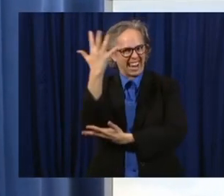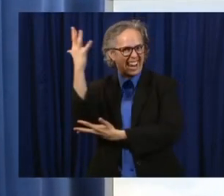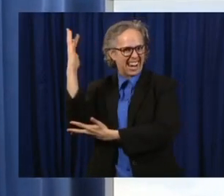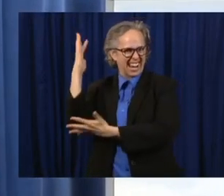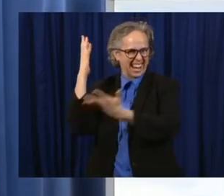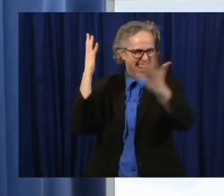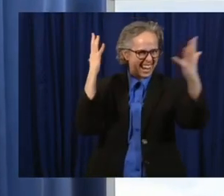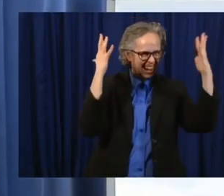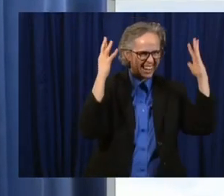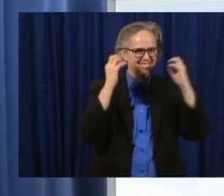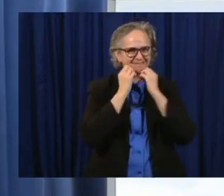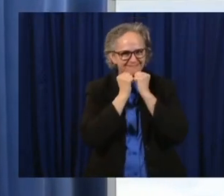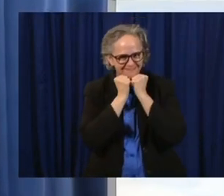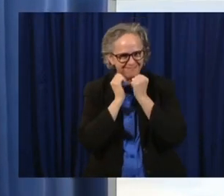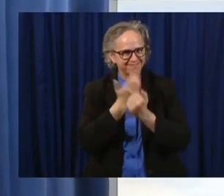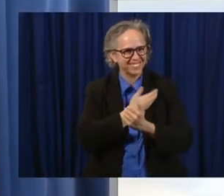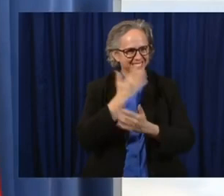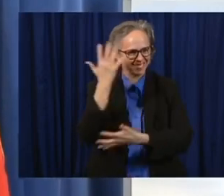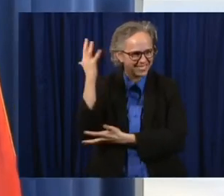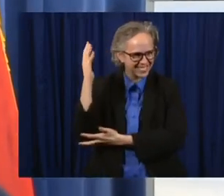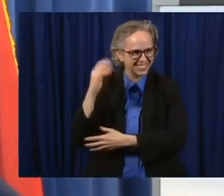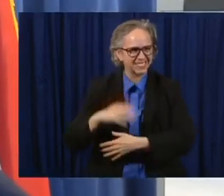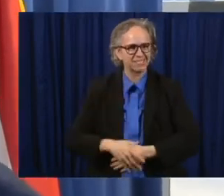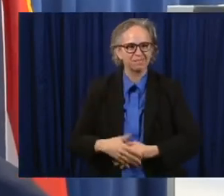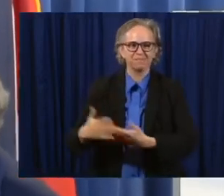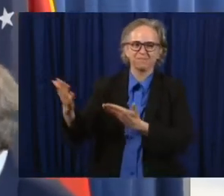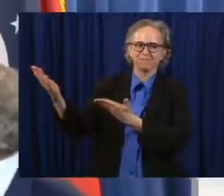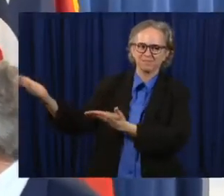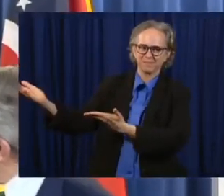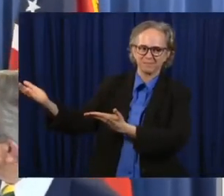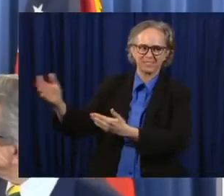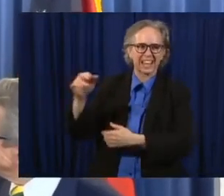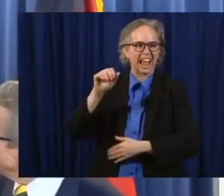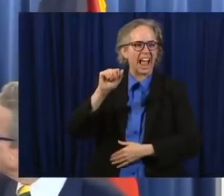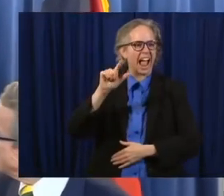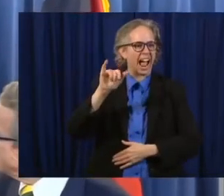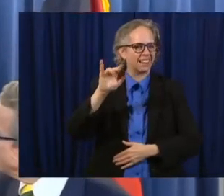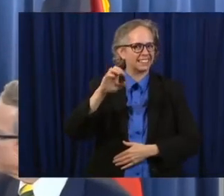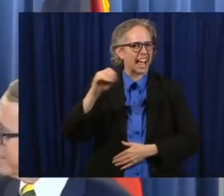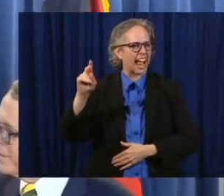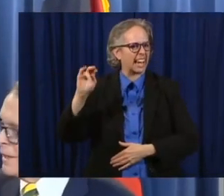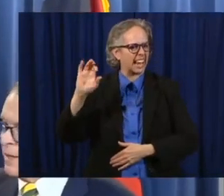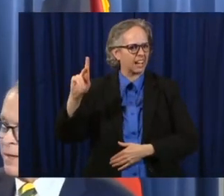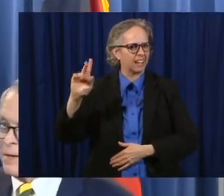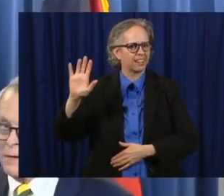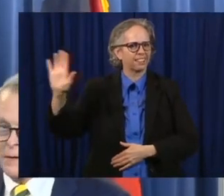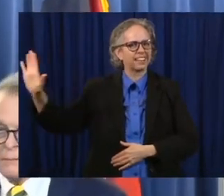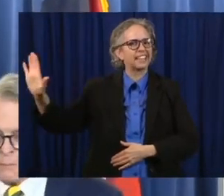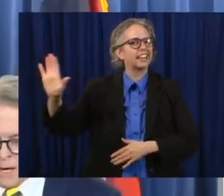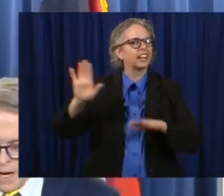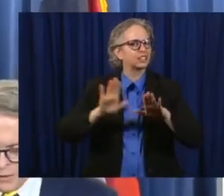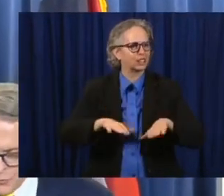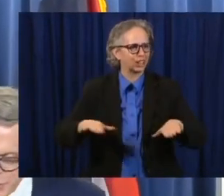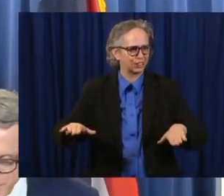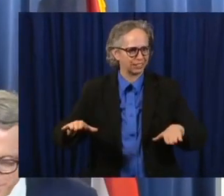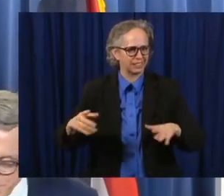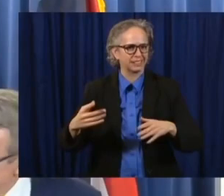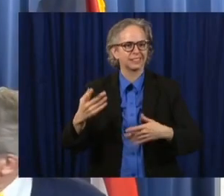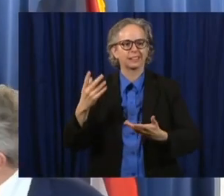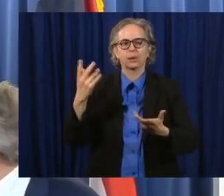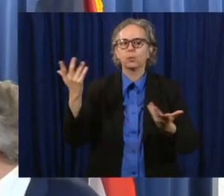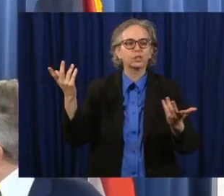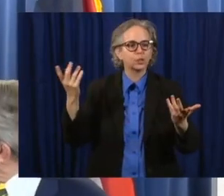picture of Alice and Nick's children coming up, planting a buckeye